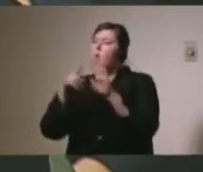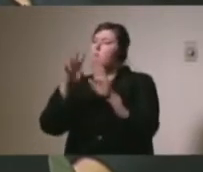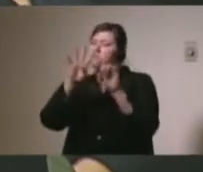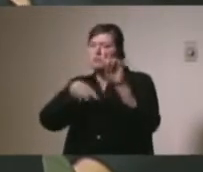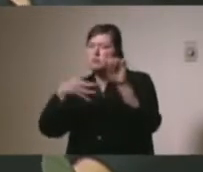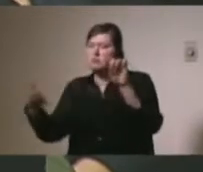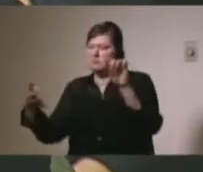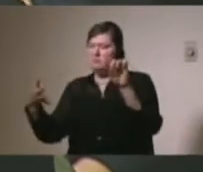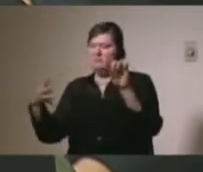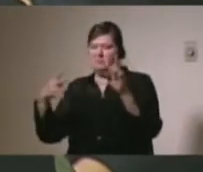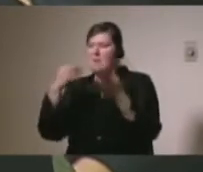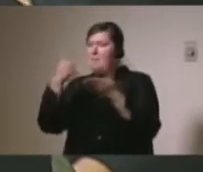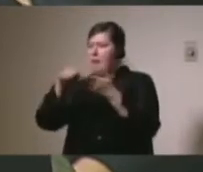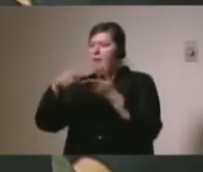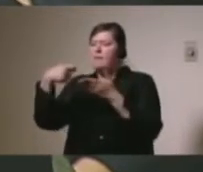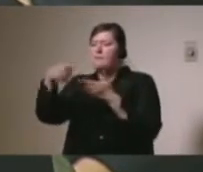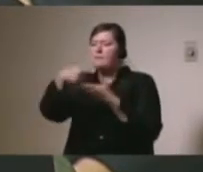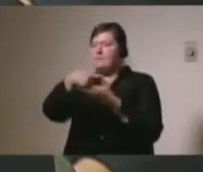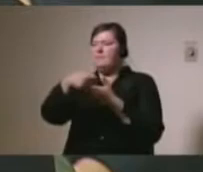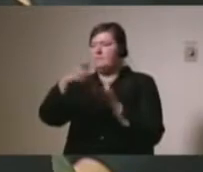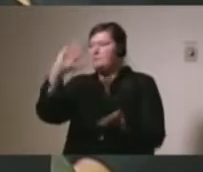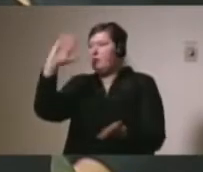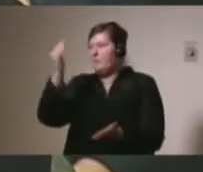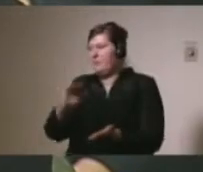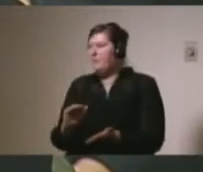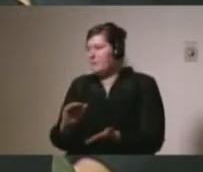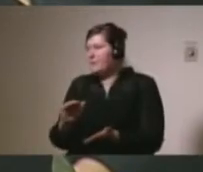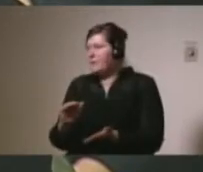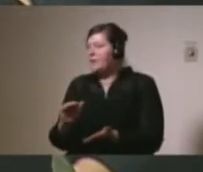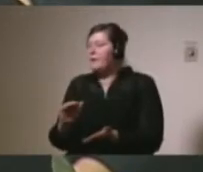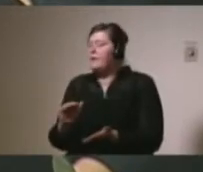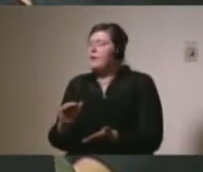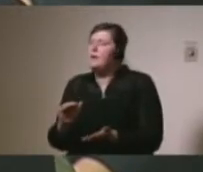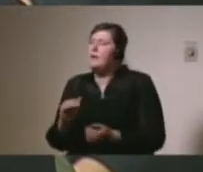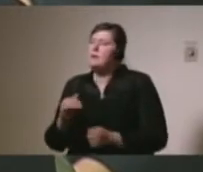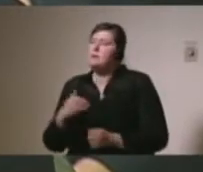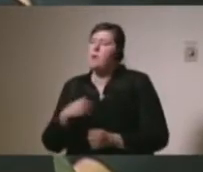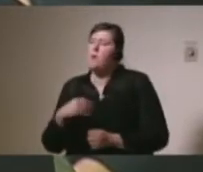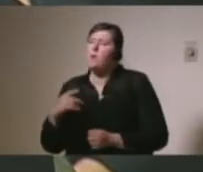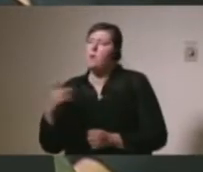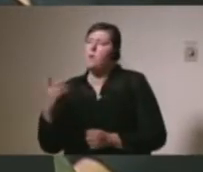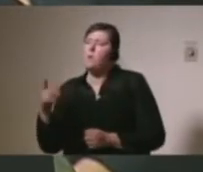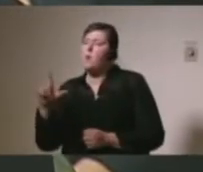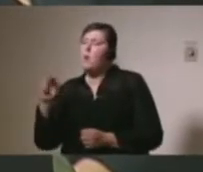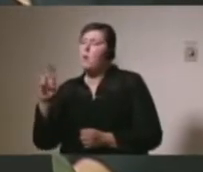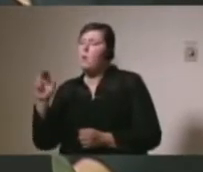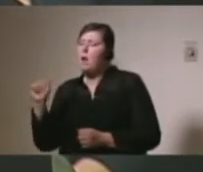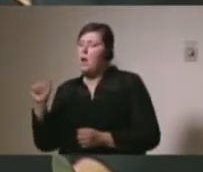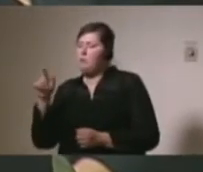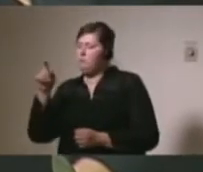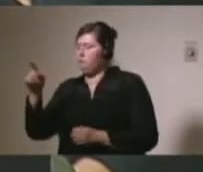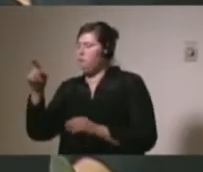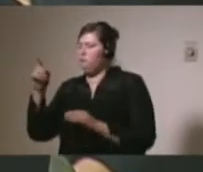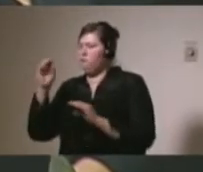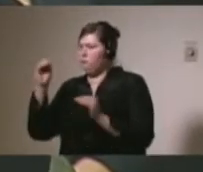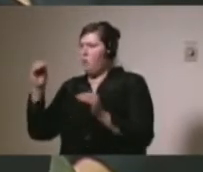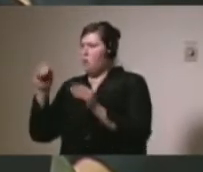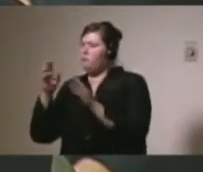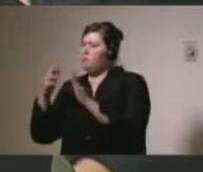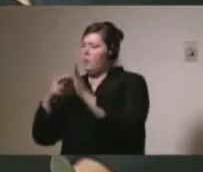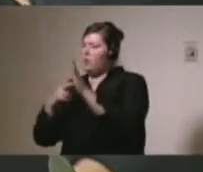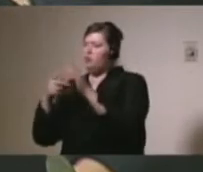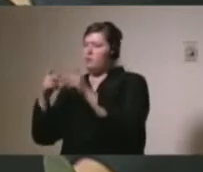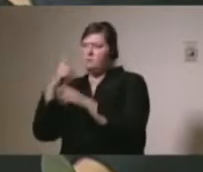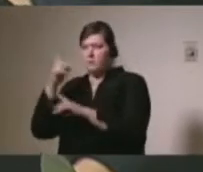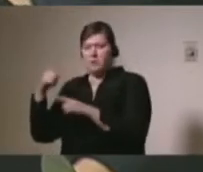been deregulated for so long, so I would expect a much less of an impact. But I was wondering if